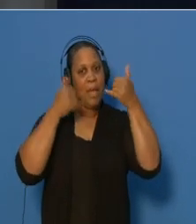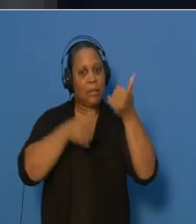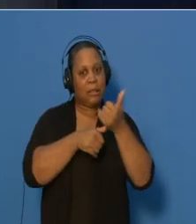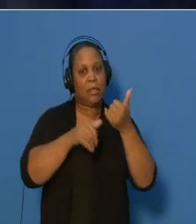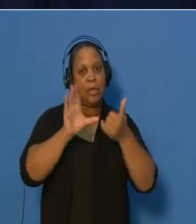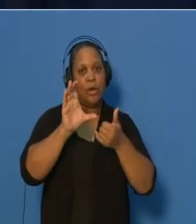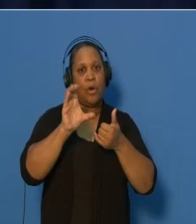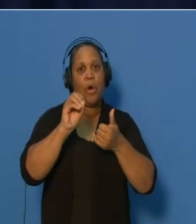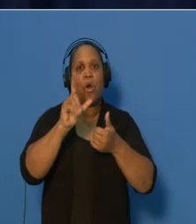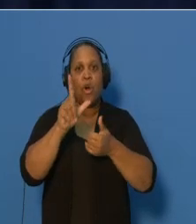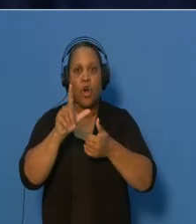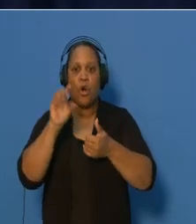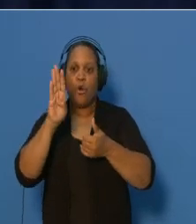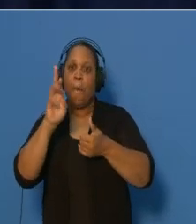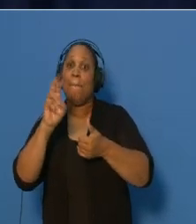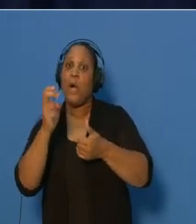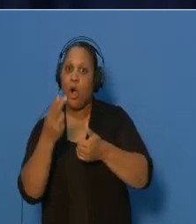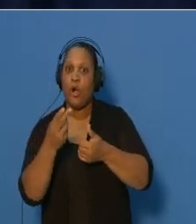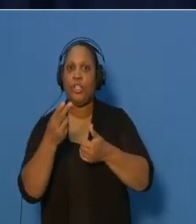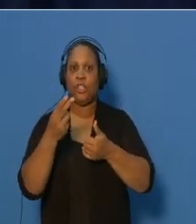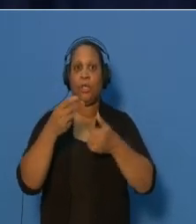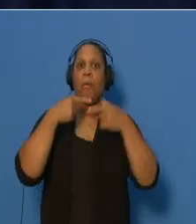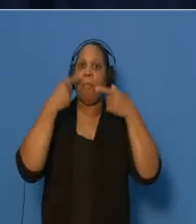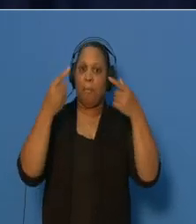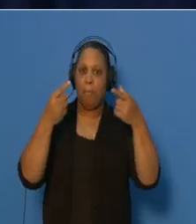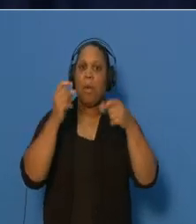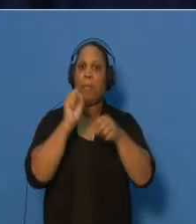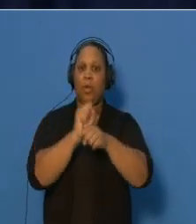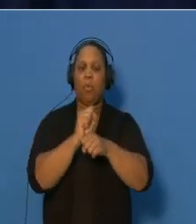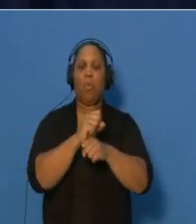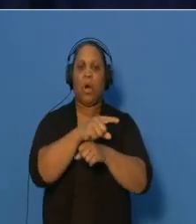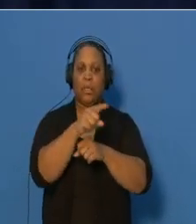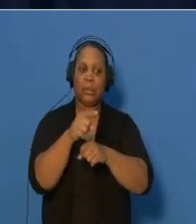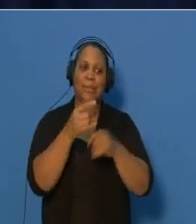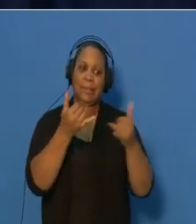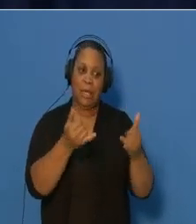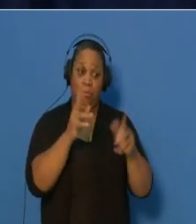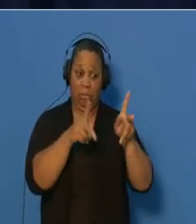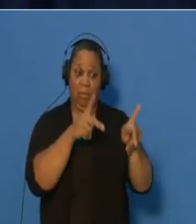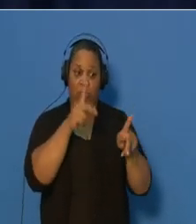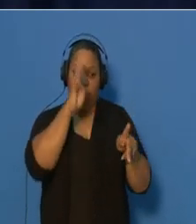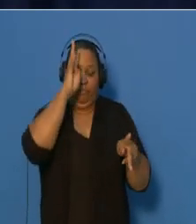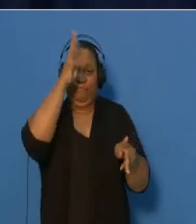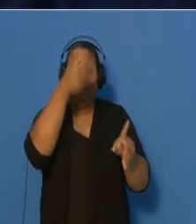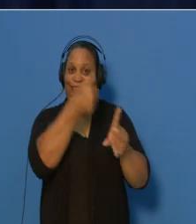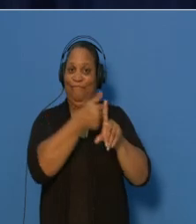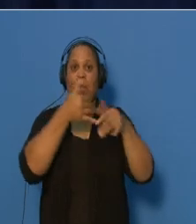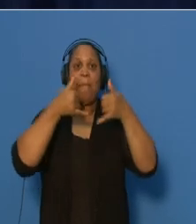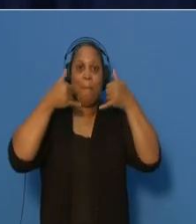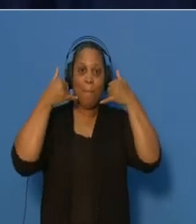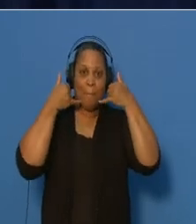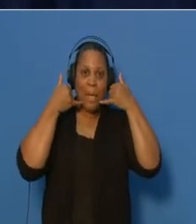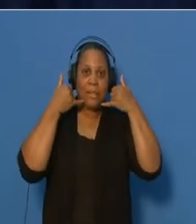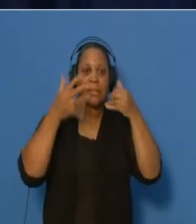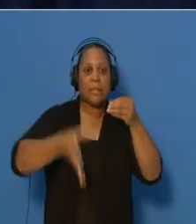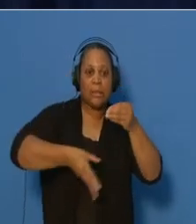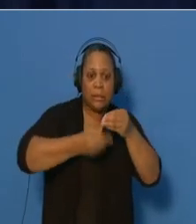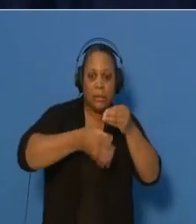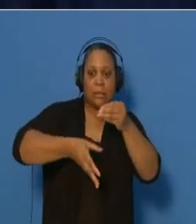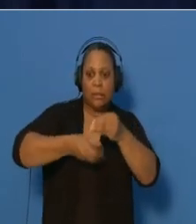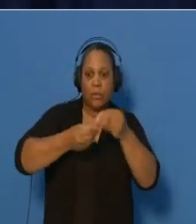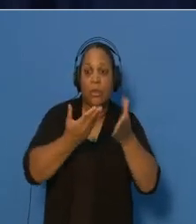Birch, the Minister of Public Works. The persons who are manufacturing masks are being provided with additional